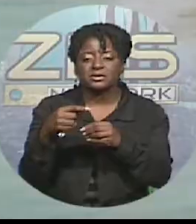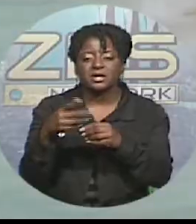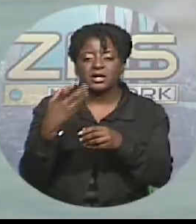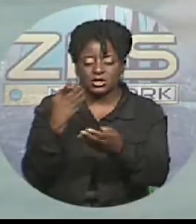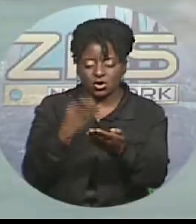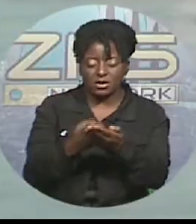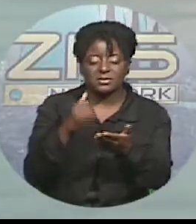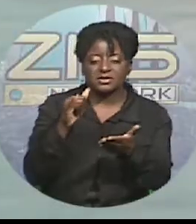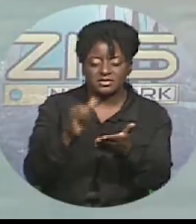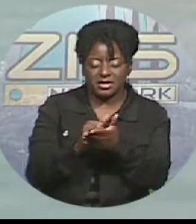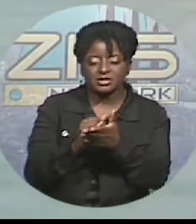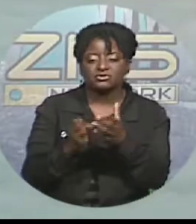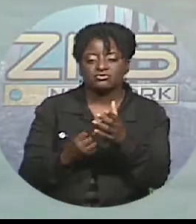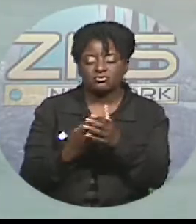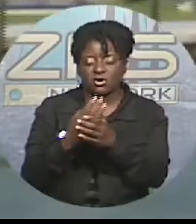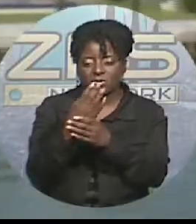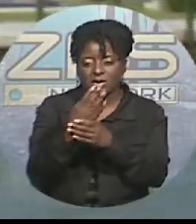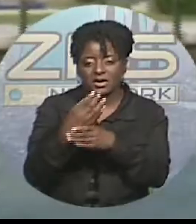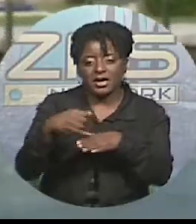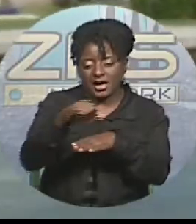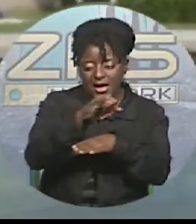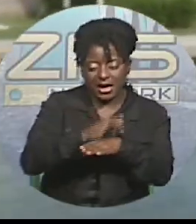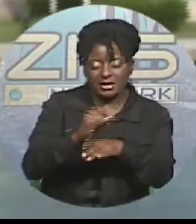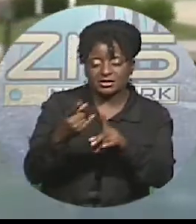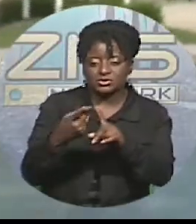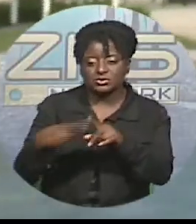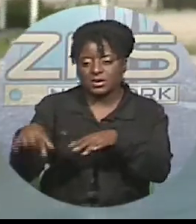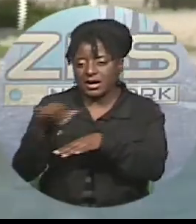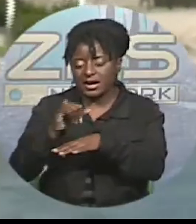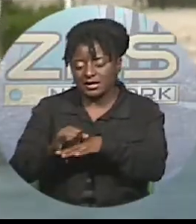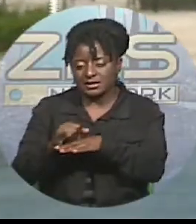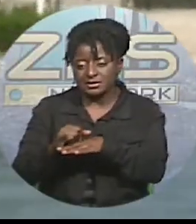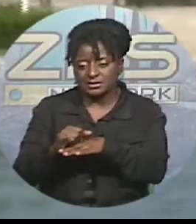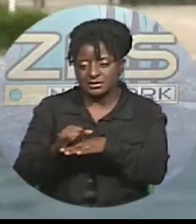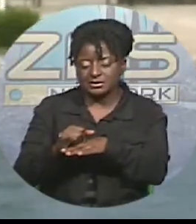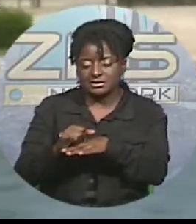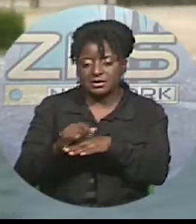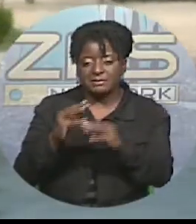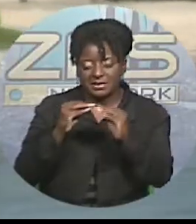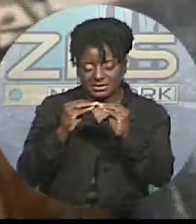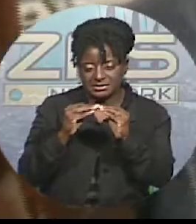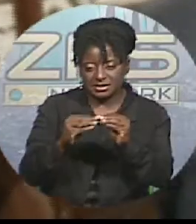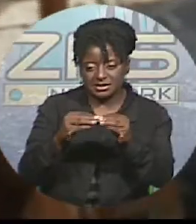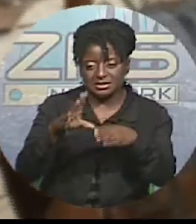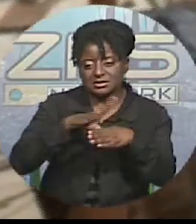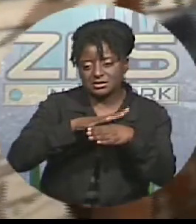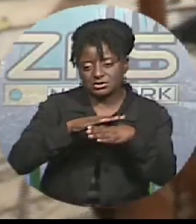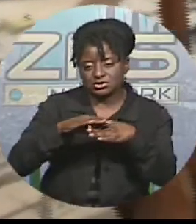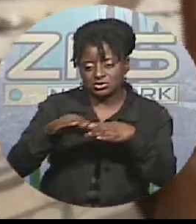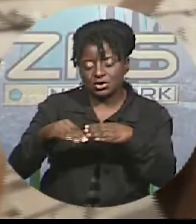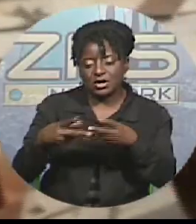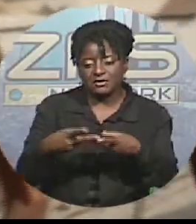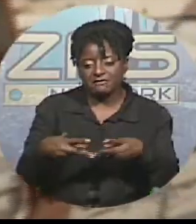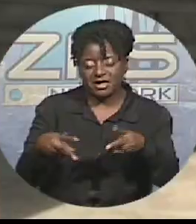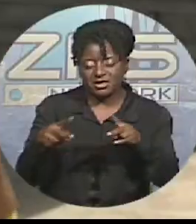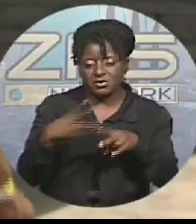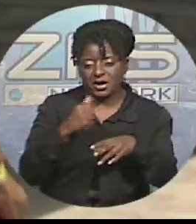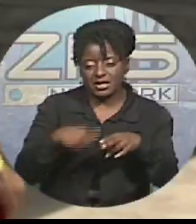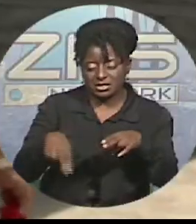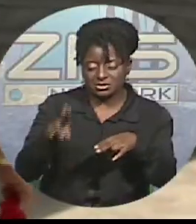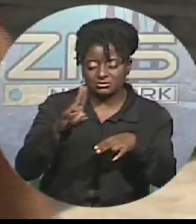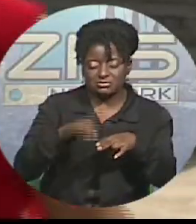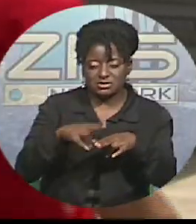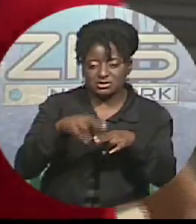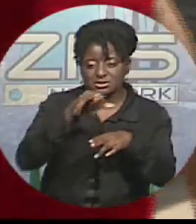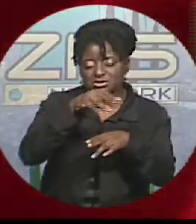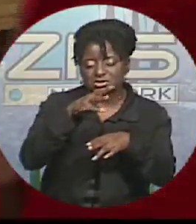from island to island, investment after investment, detailing the dollar value and increased jobs already committed by various